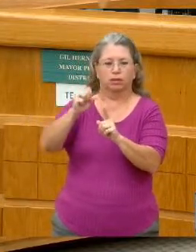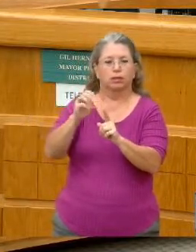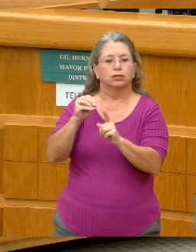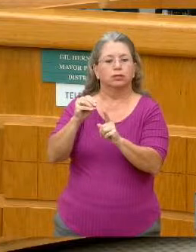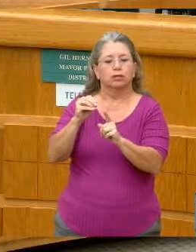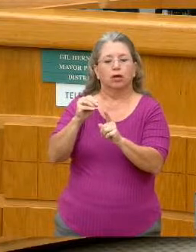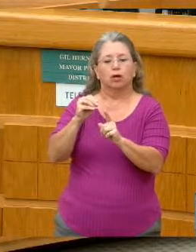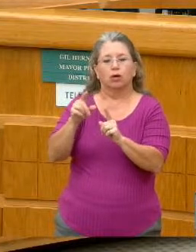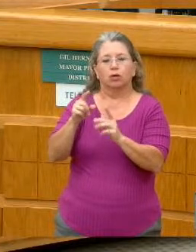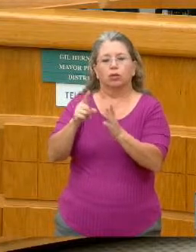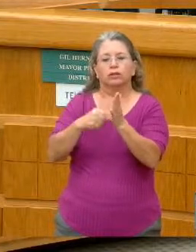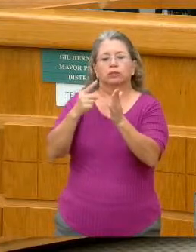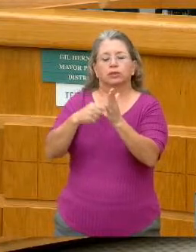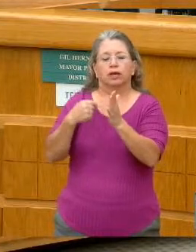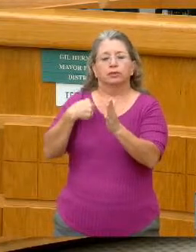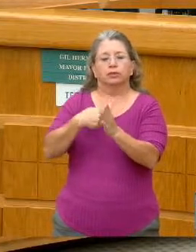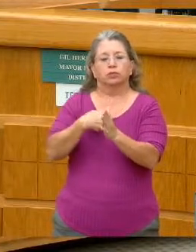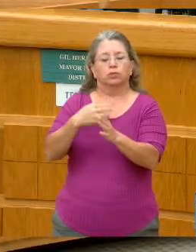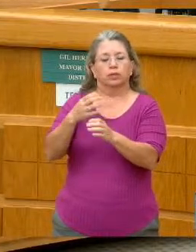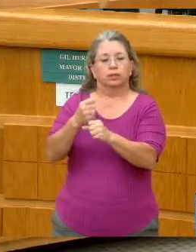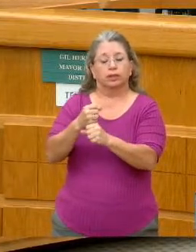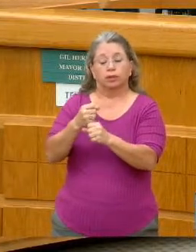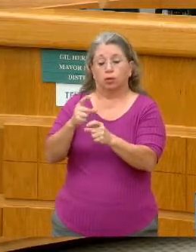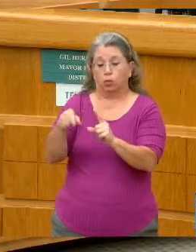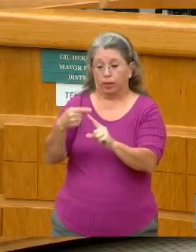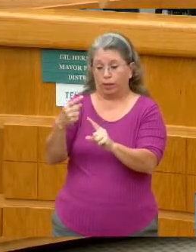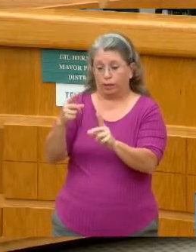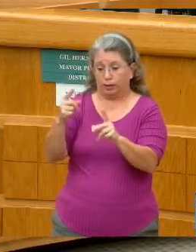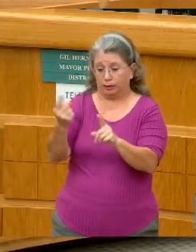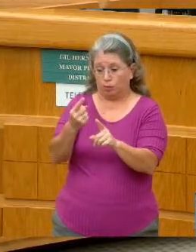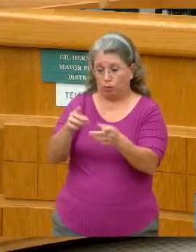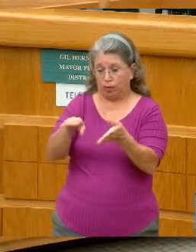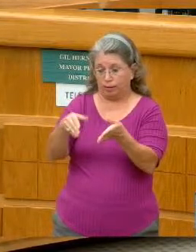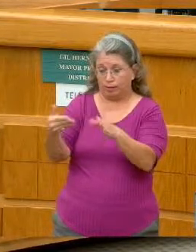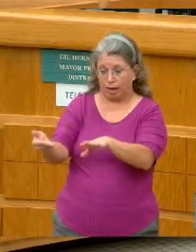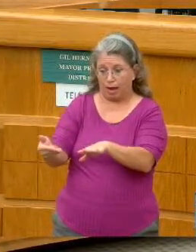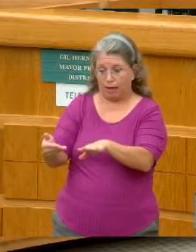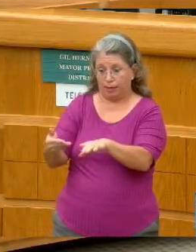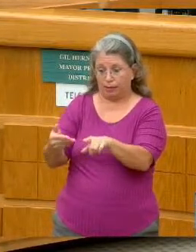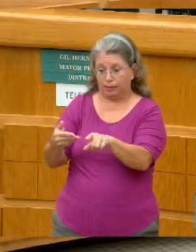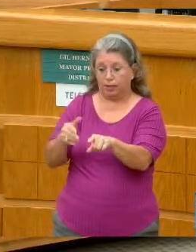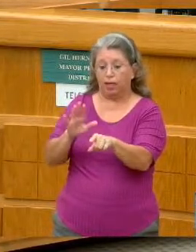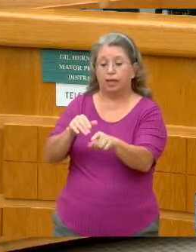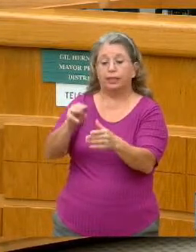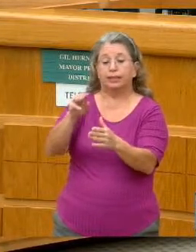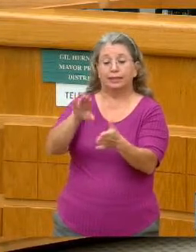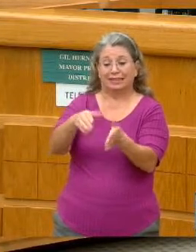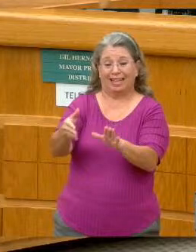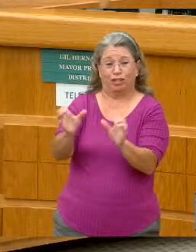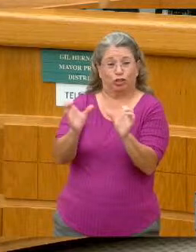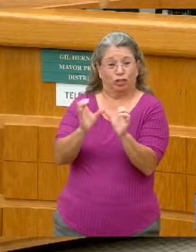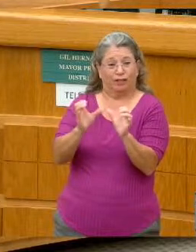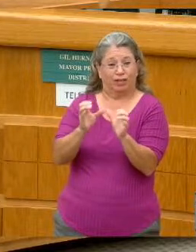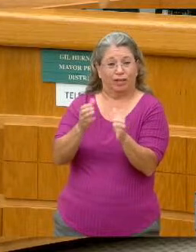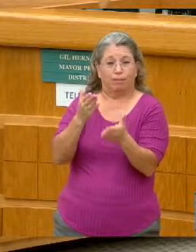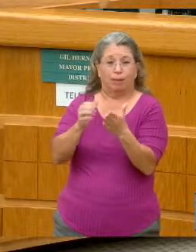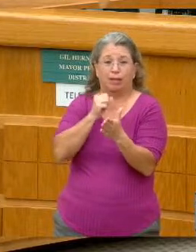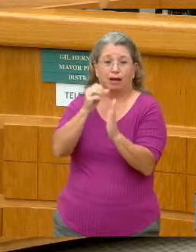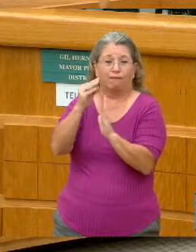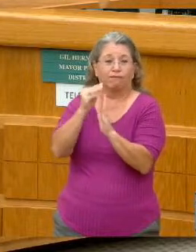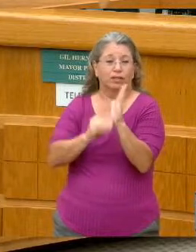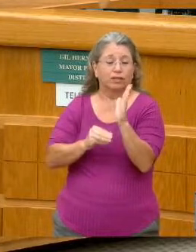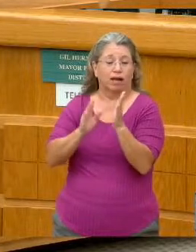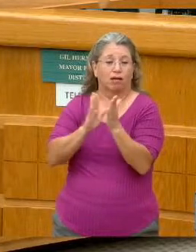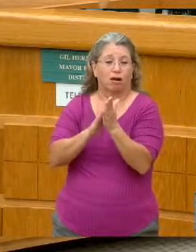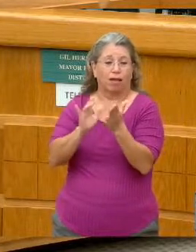day because when somebody dies, their death certificate doesn't necessarily get filled out and processed that same day and reported